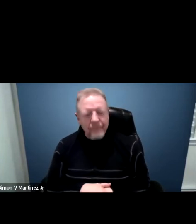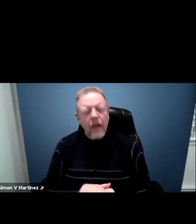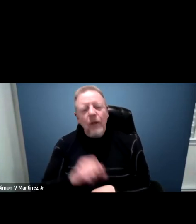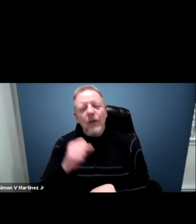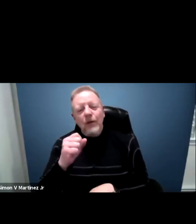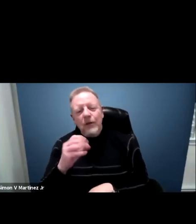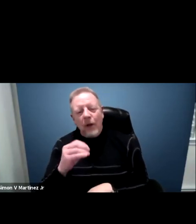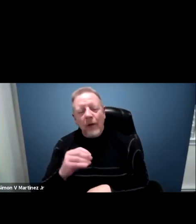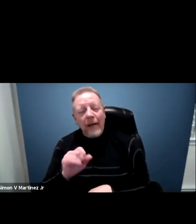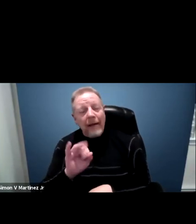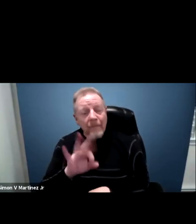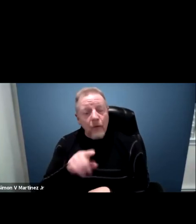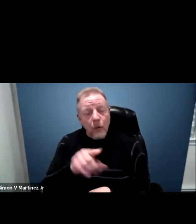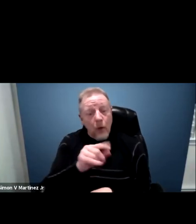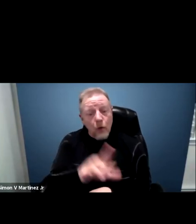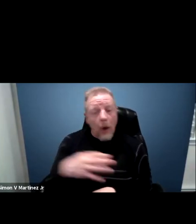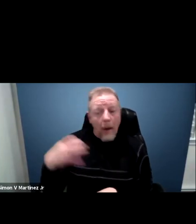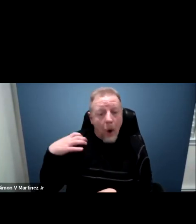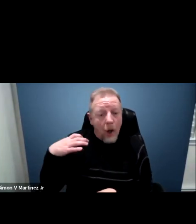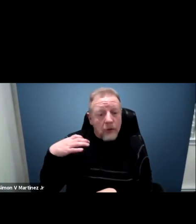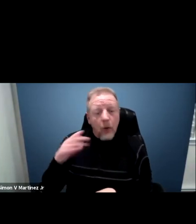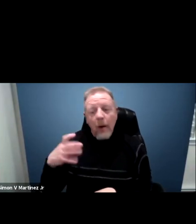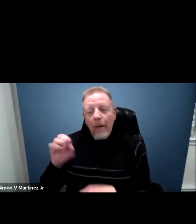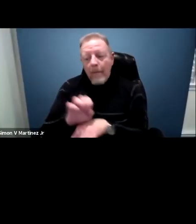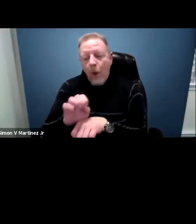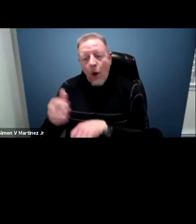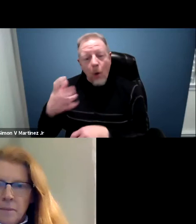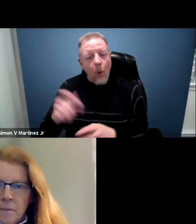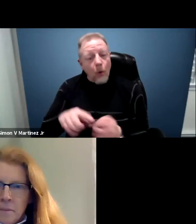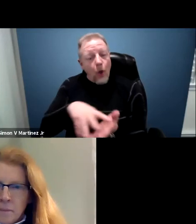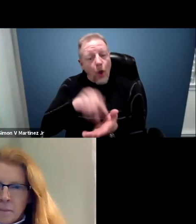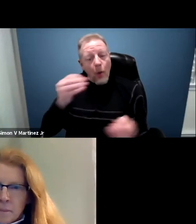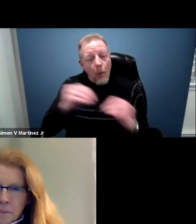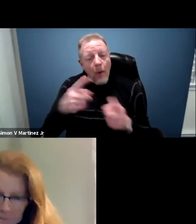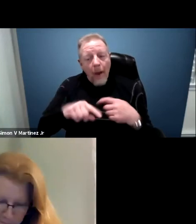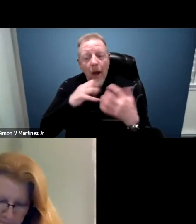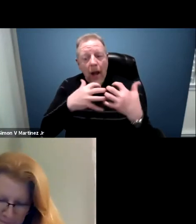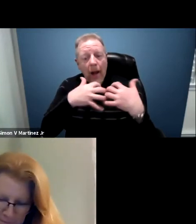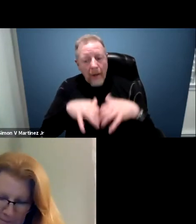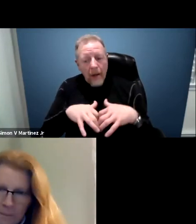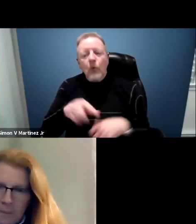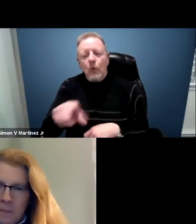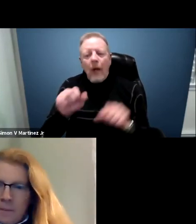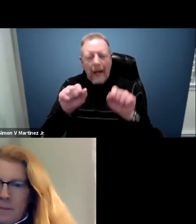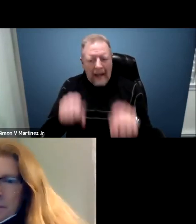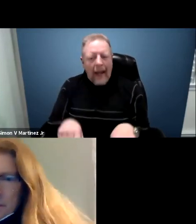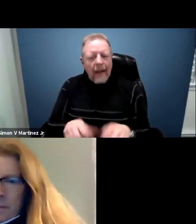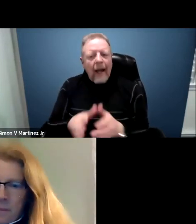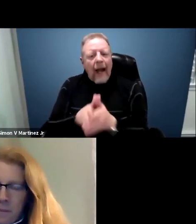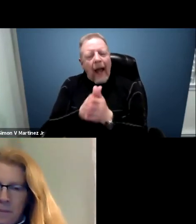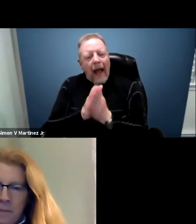So if you and your employer want to learn more about accommodations, you can ask,